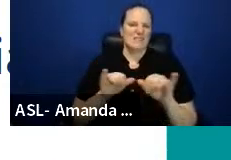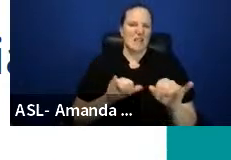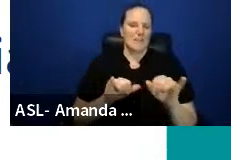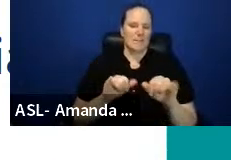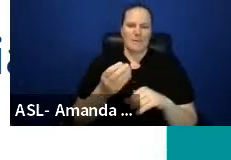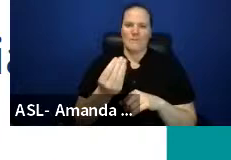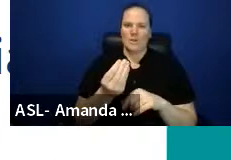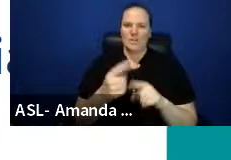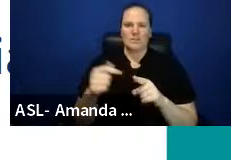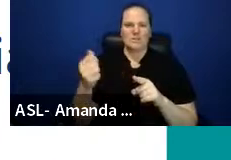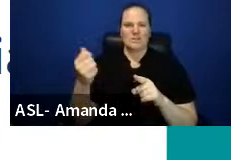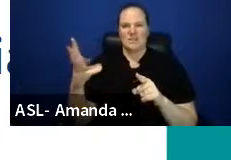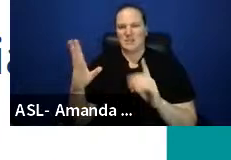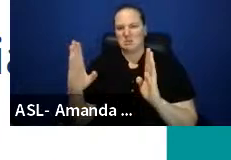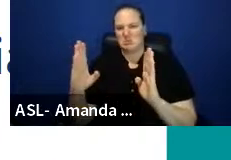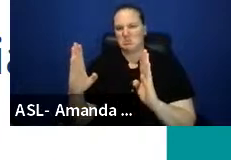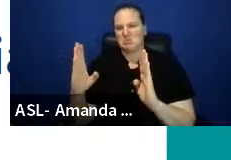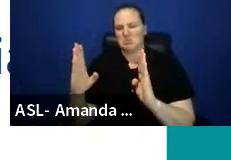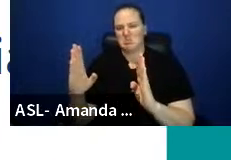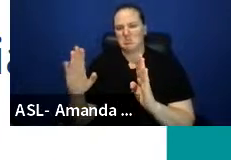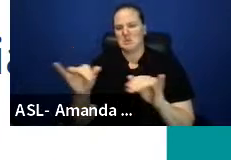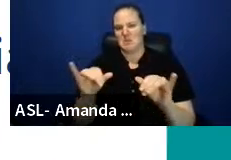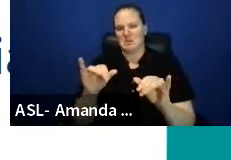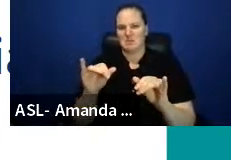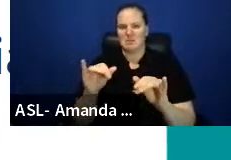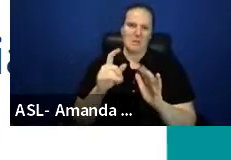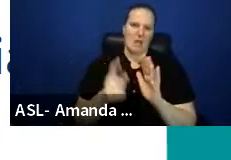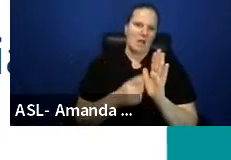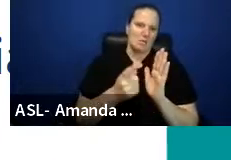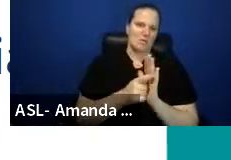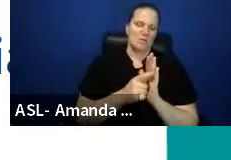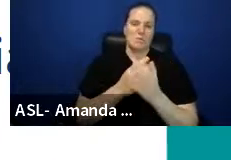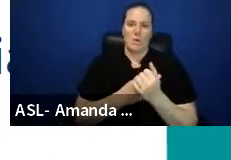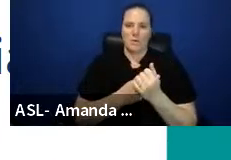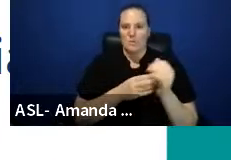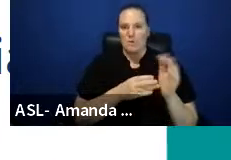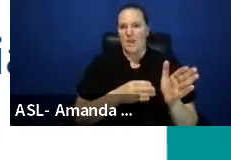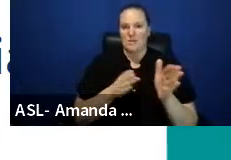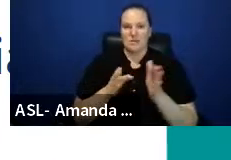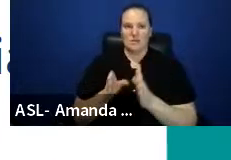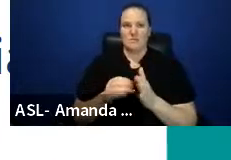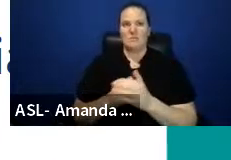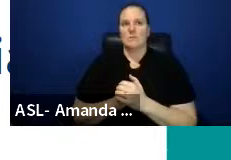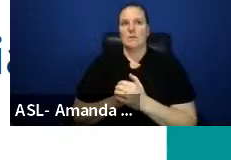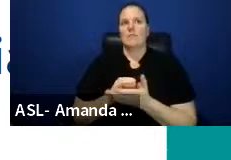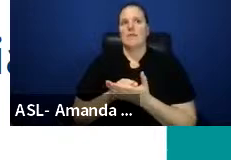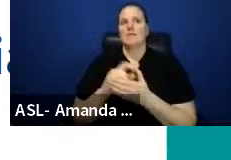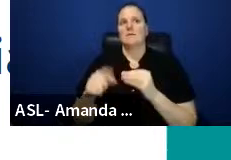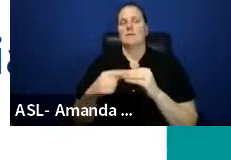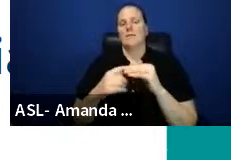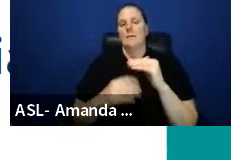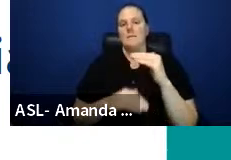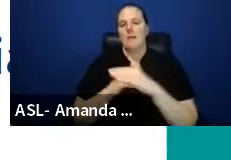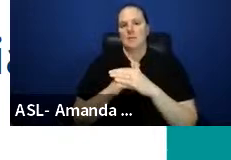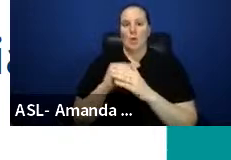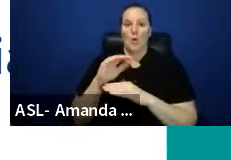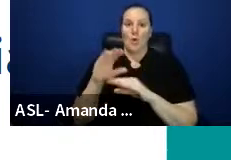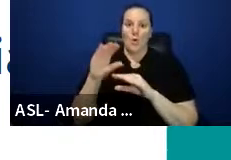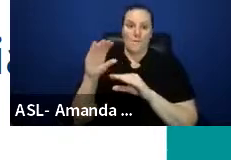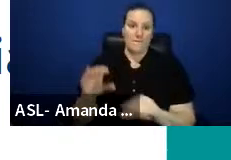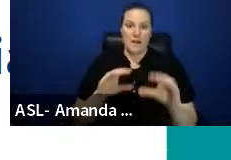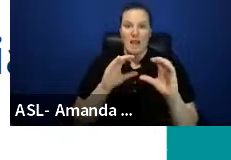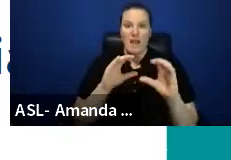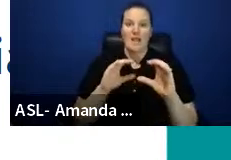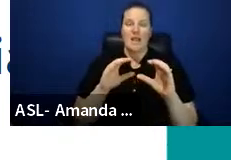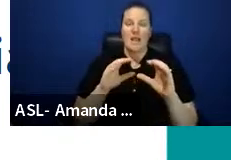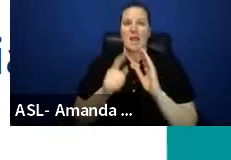14, 16s, approximately the same, 15 hours kind of in both directions. That's about the max because the overnight hours, people